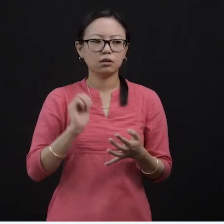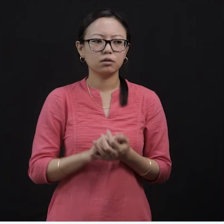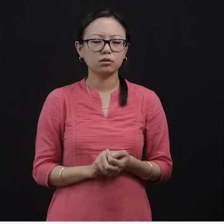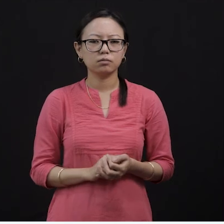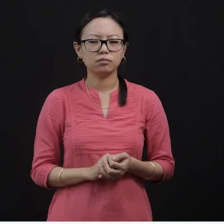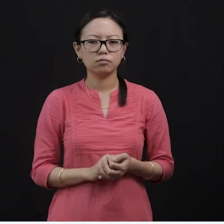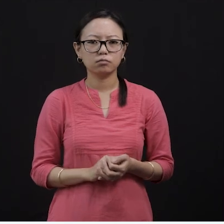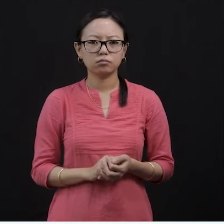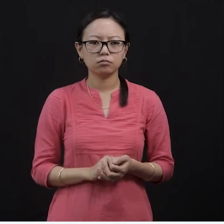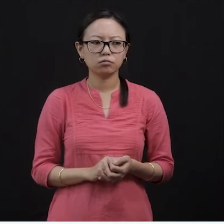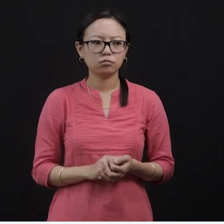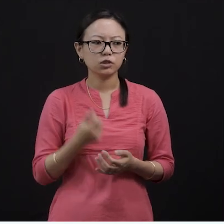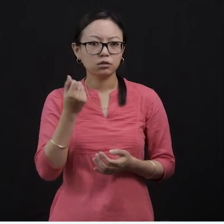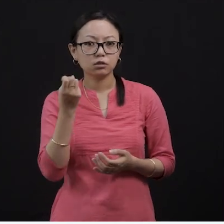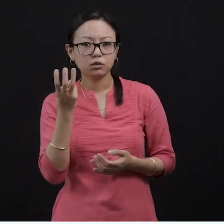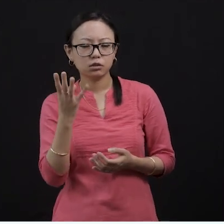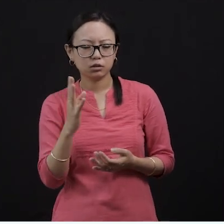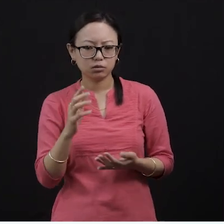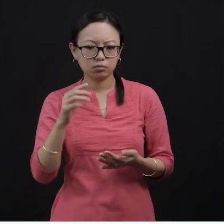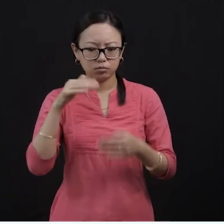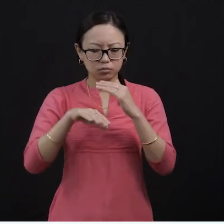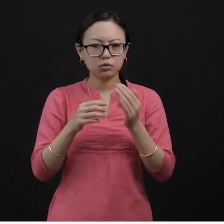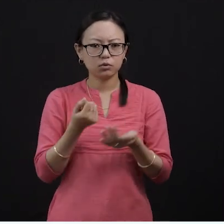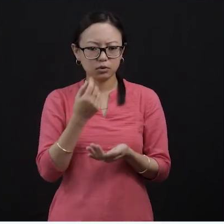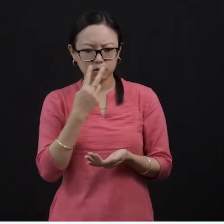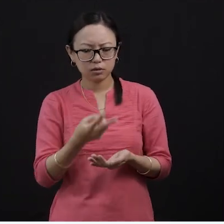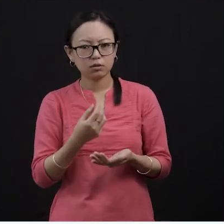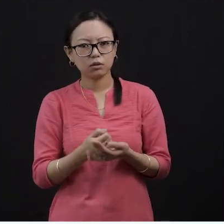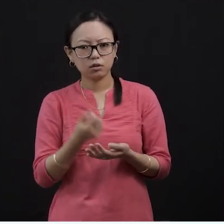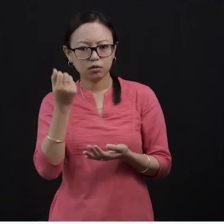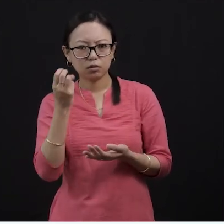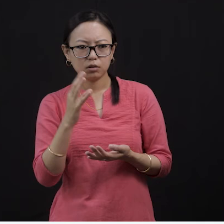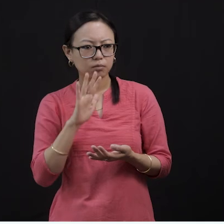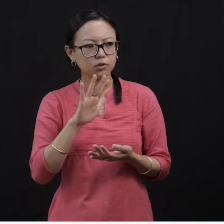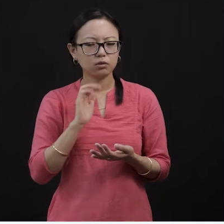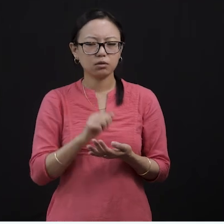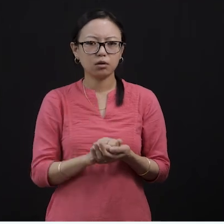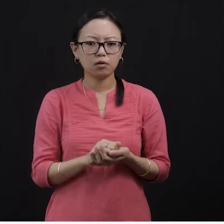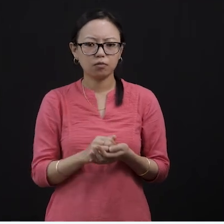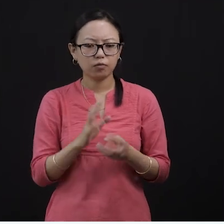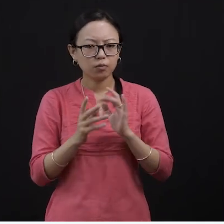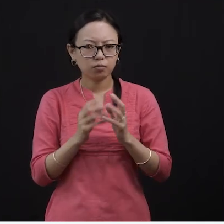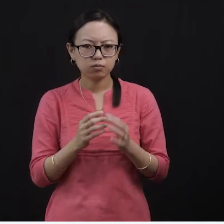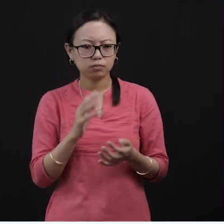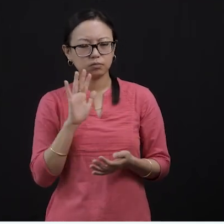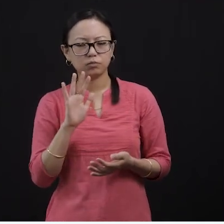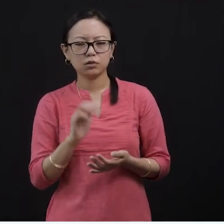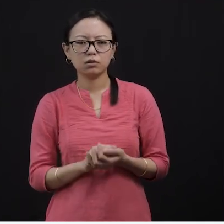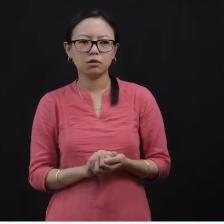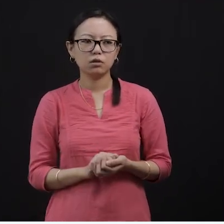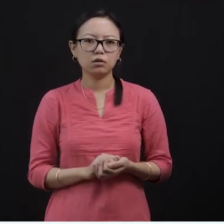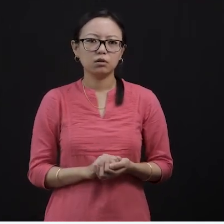the direction. Okay, east, west, south, north. And it is designed in such a way